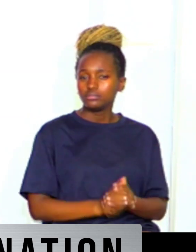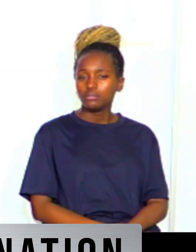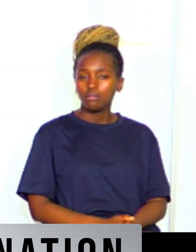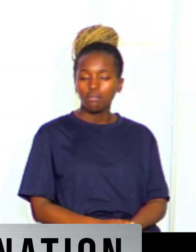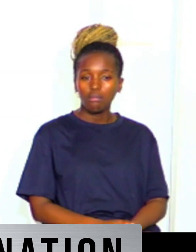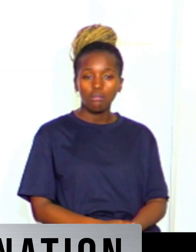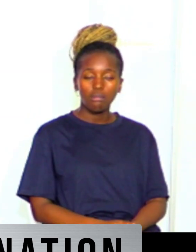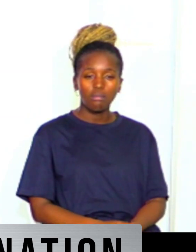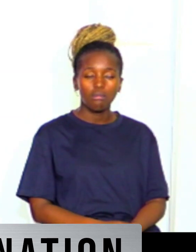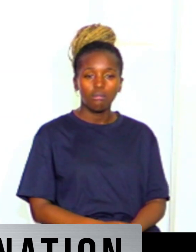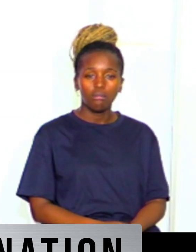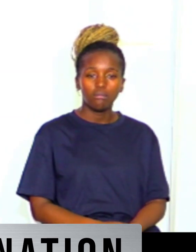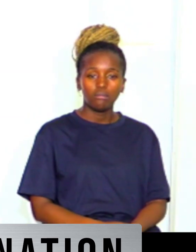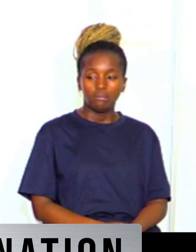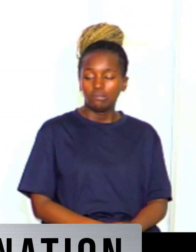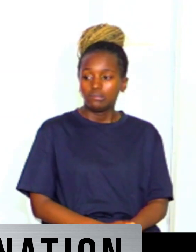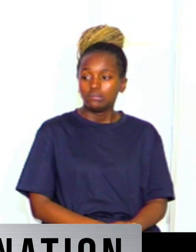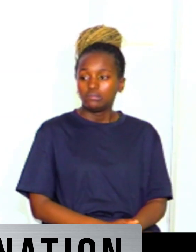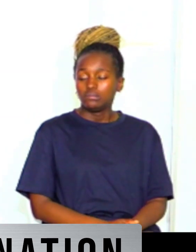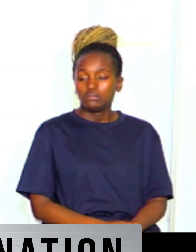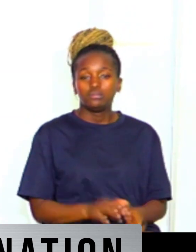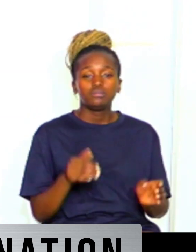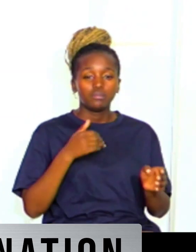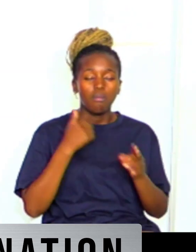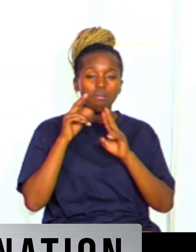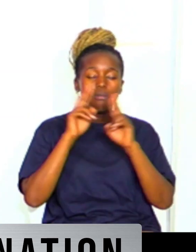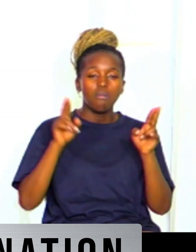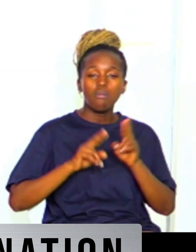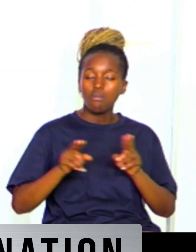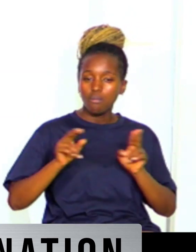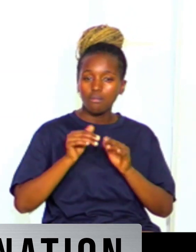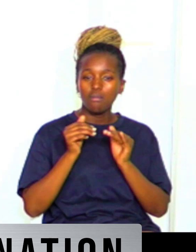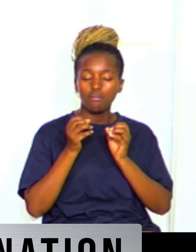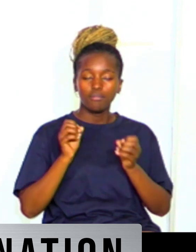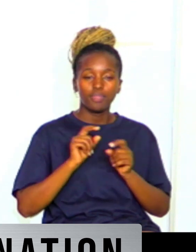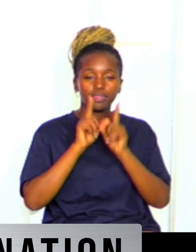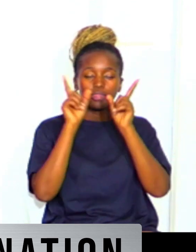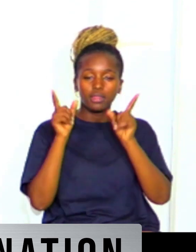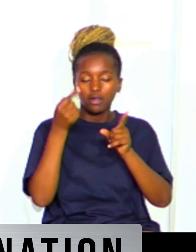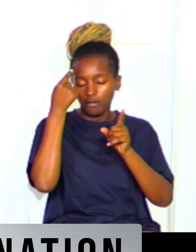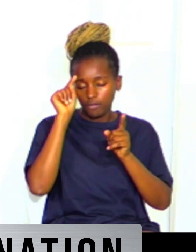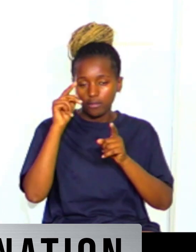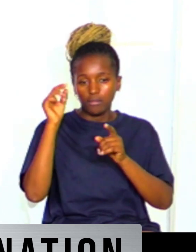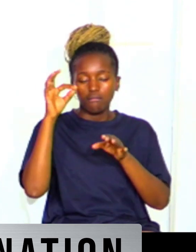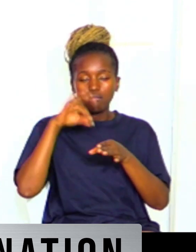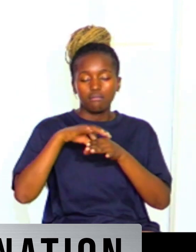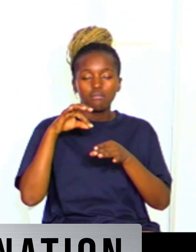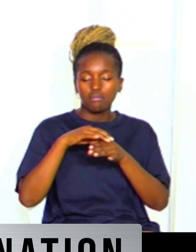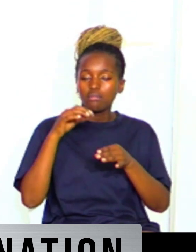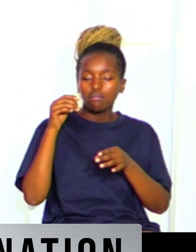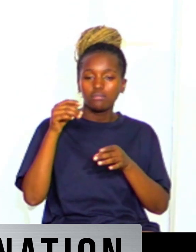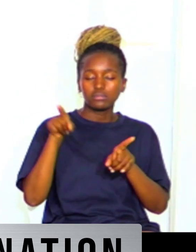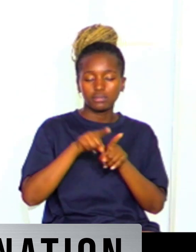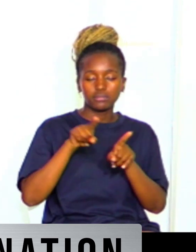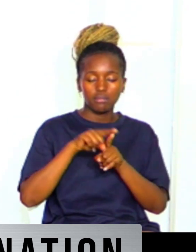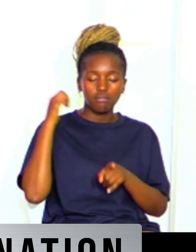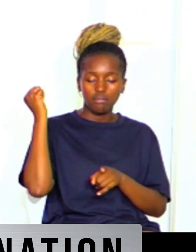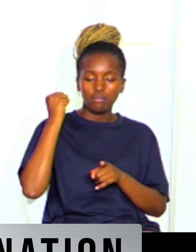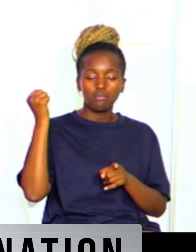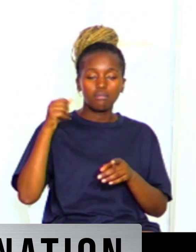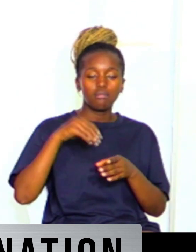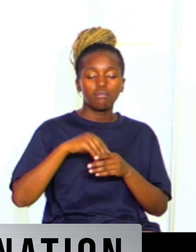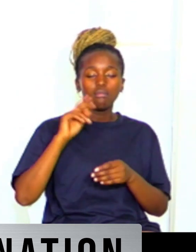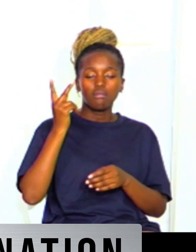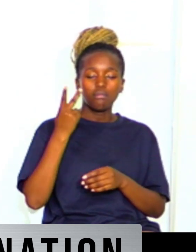brought out that elections into the international limelight. True. Thanks to Kenyans. True. Wameingia wamechokoza. Now the whole